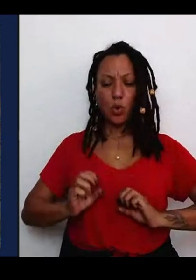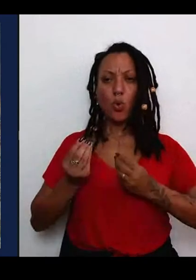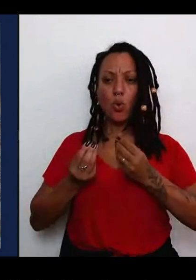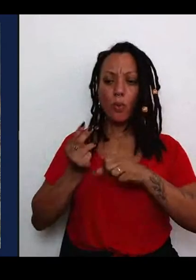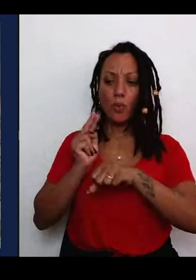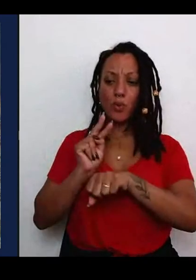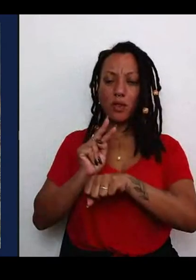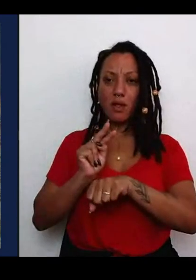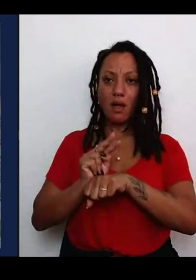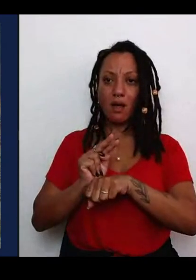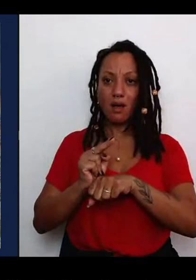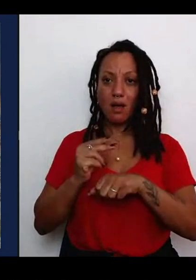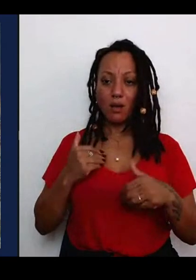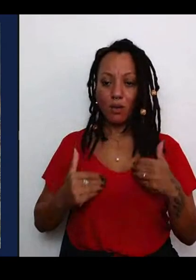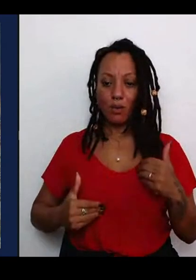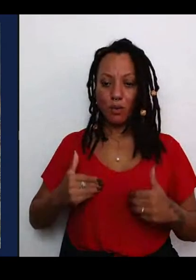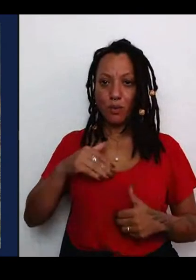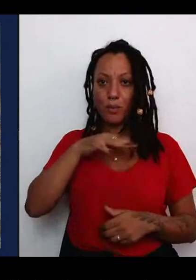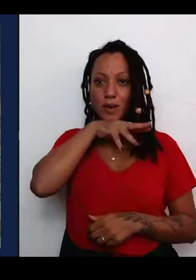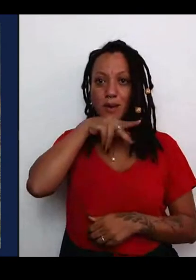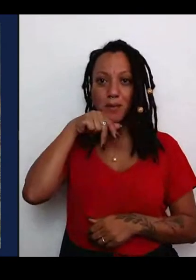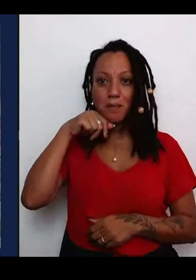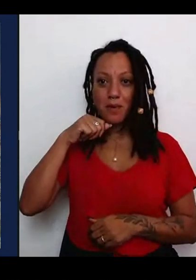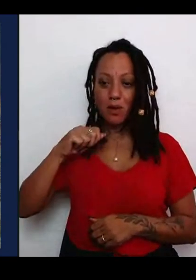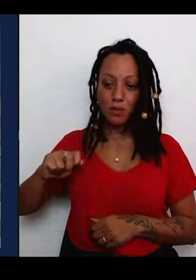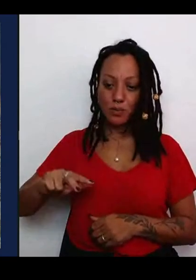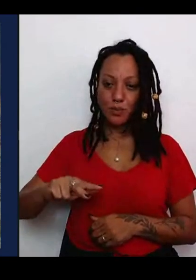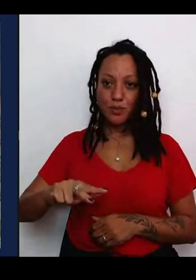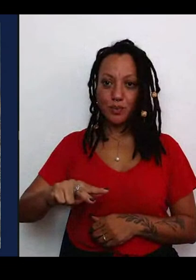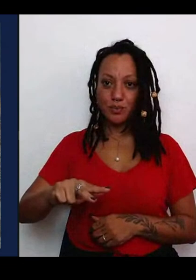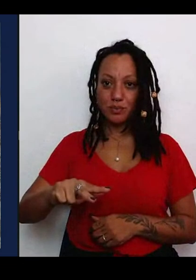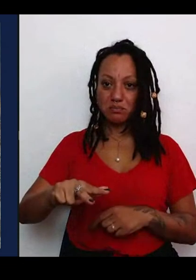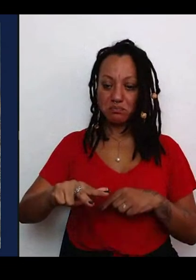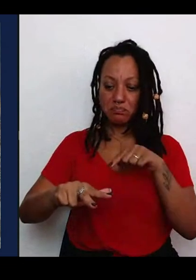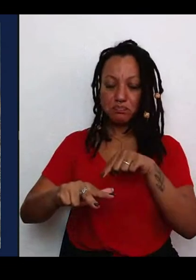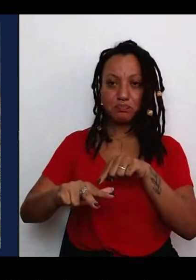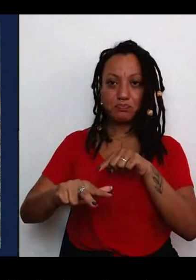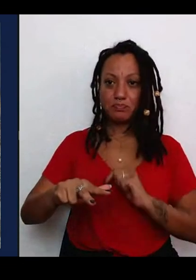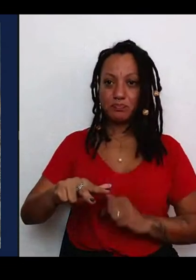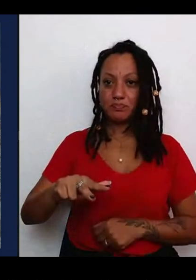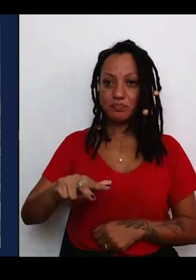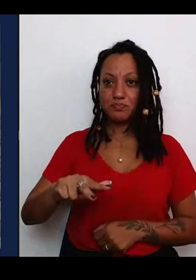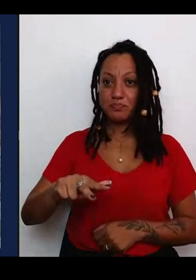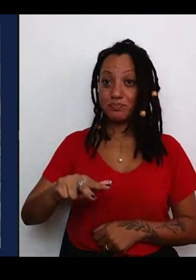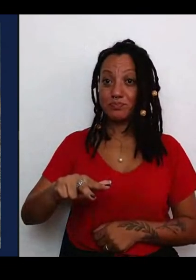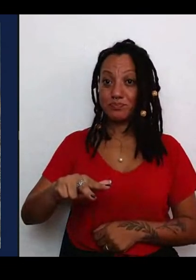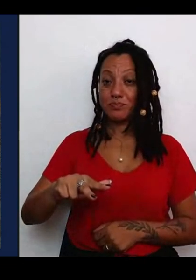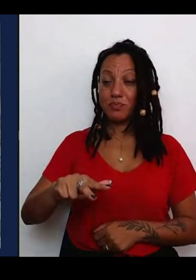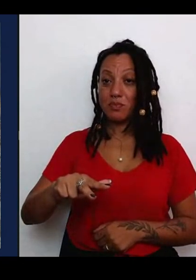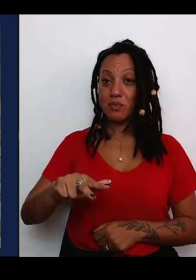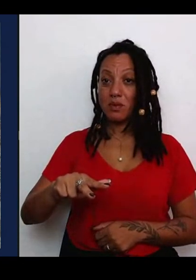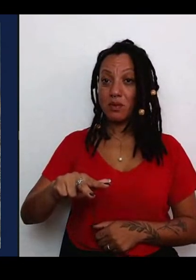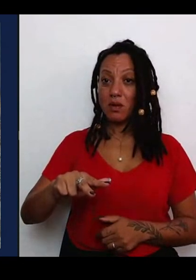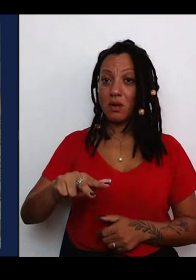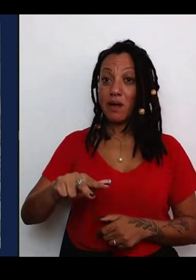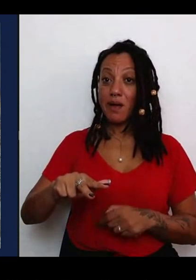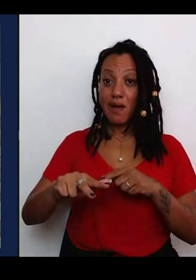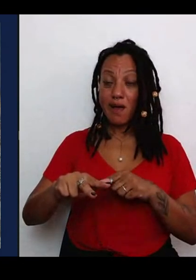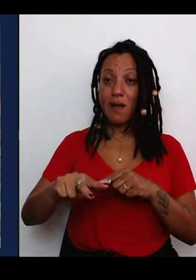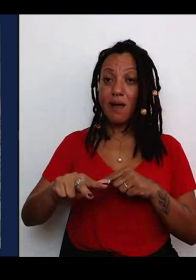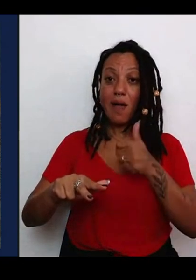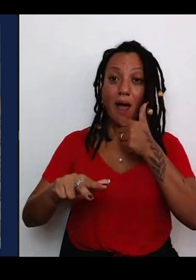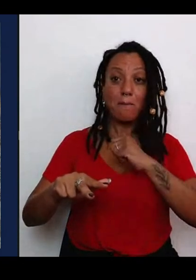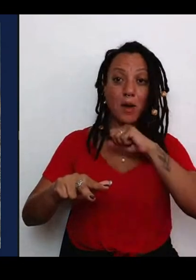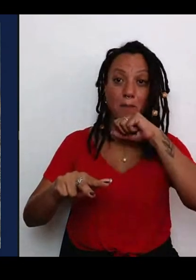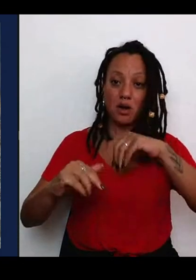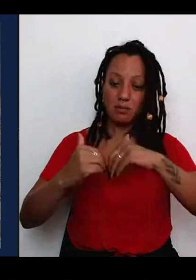a cup of a small animal who had been strayed away from a grieving mother and so with the Spain and sadness she